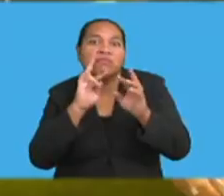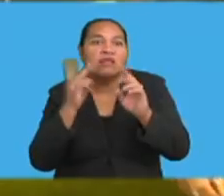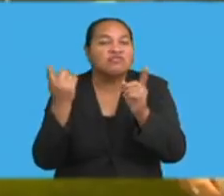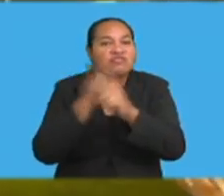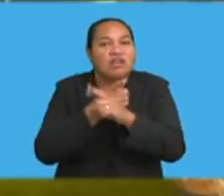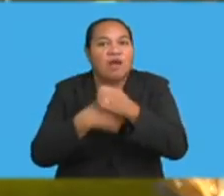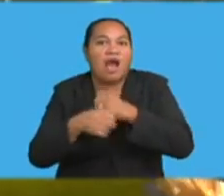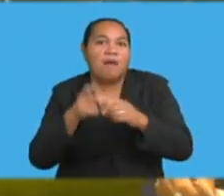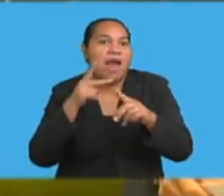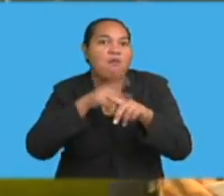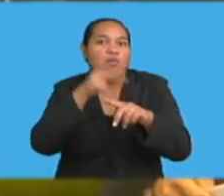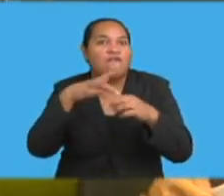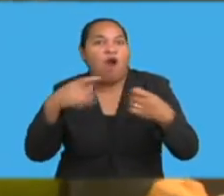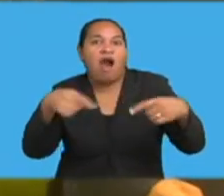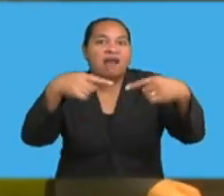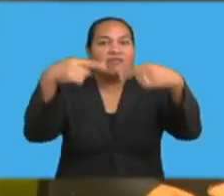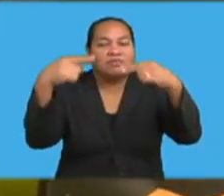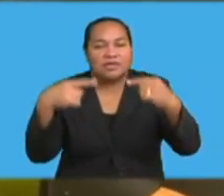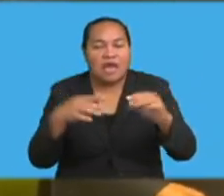Speaker,